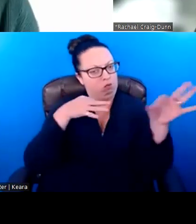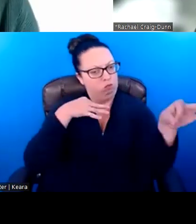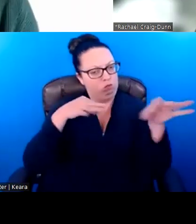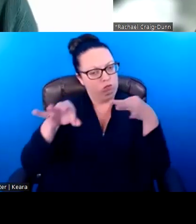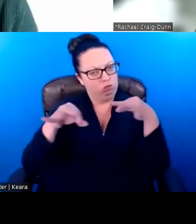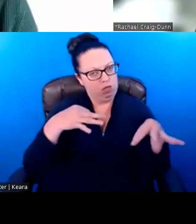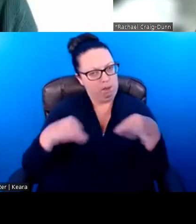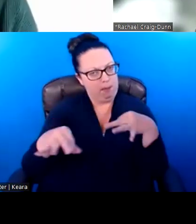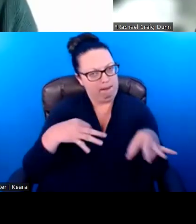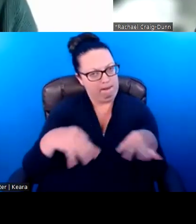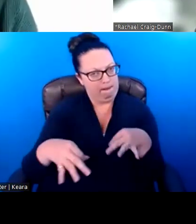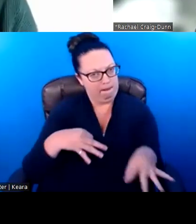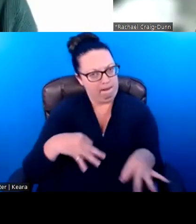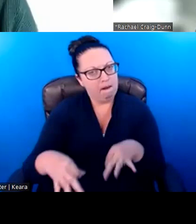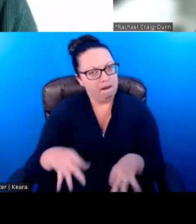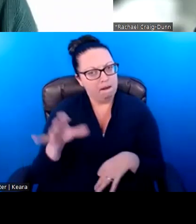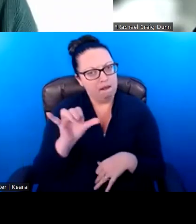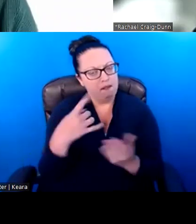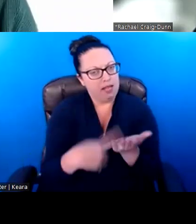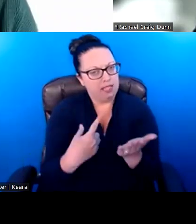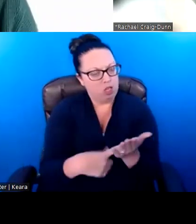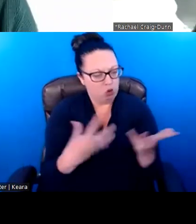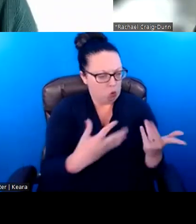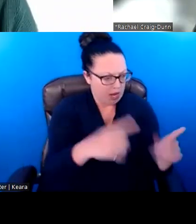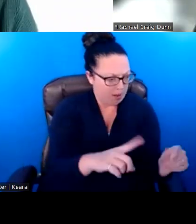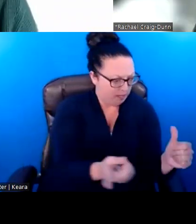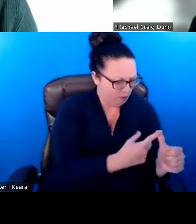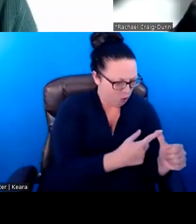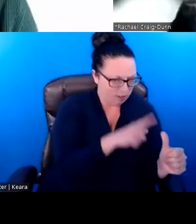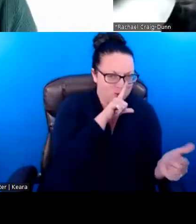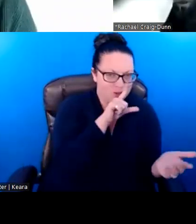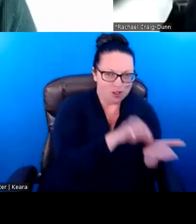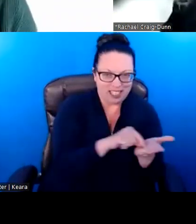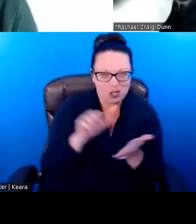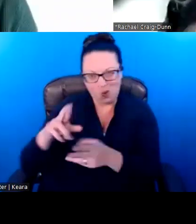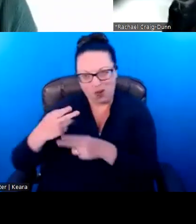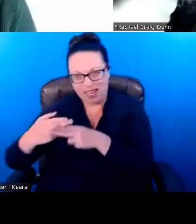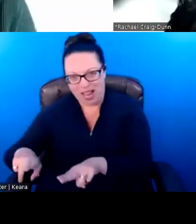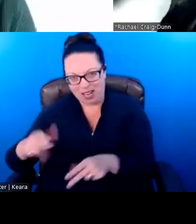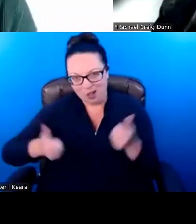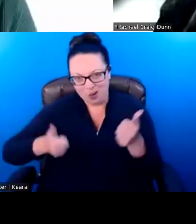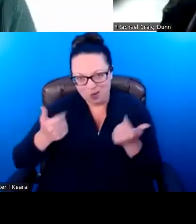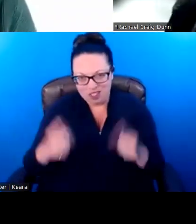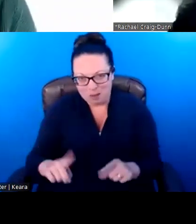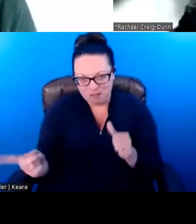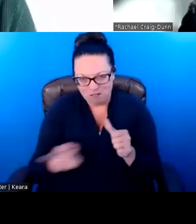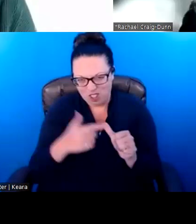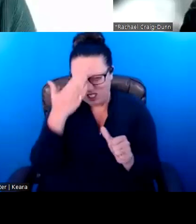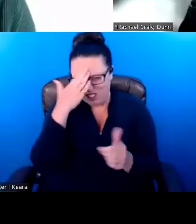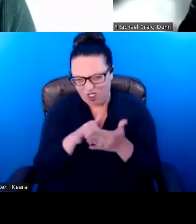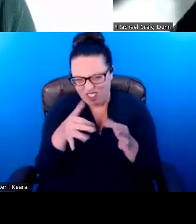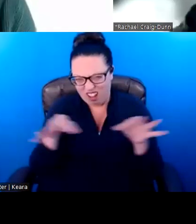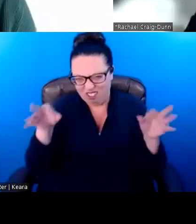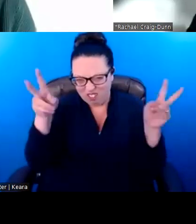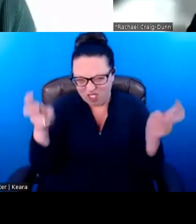of, it's almost like that discussion, what comes first, the chicken or the egg, right? So we have that discussion,